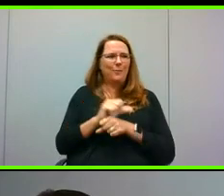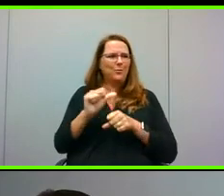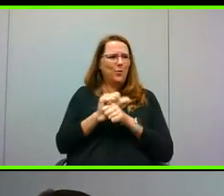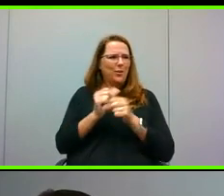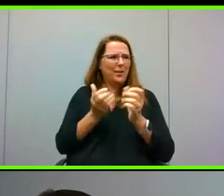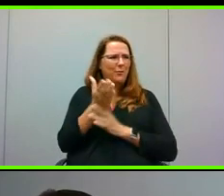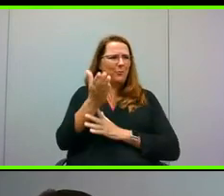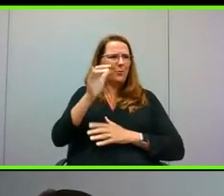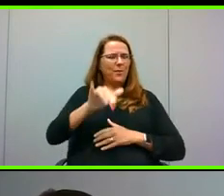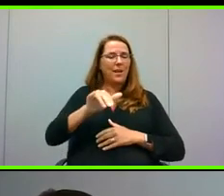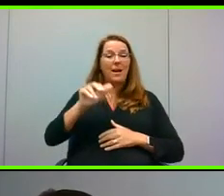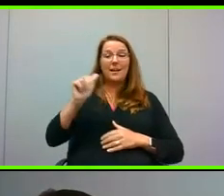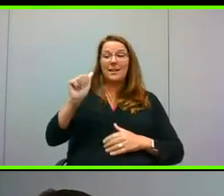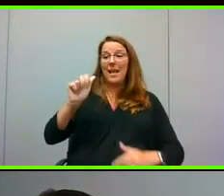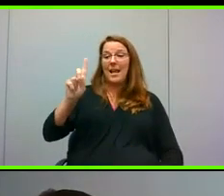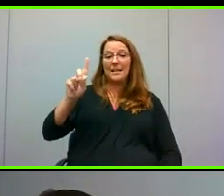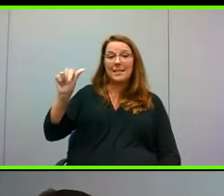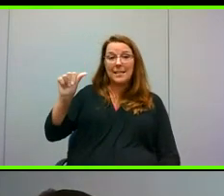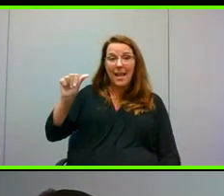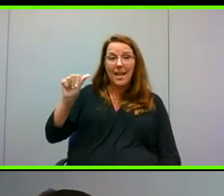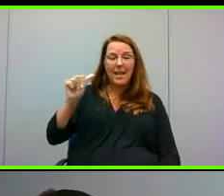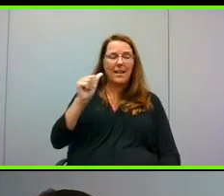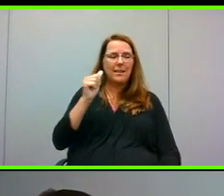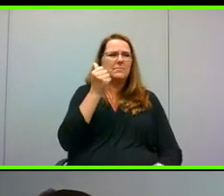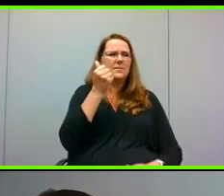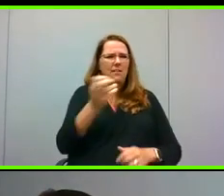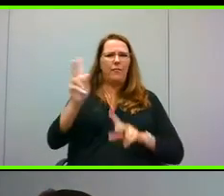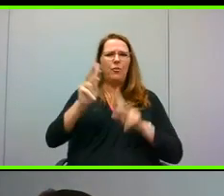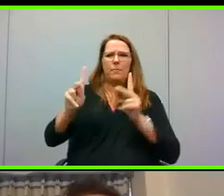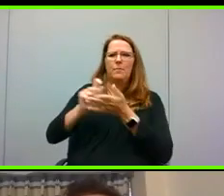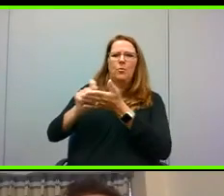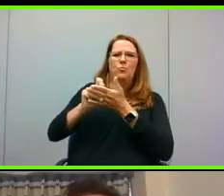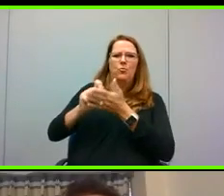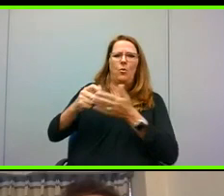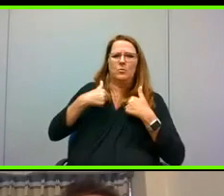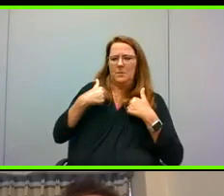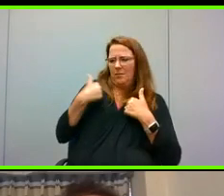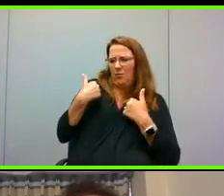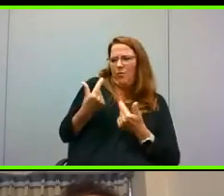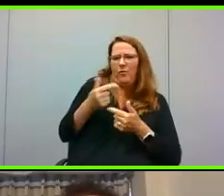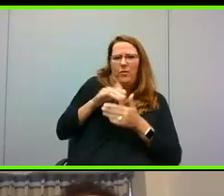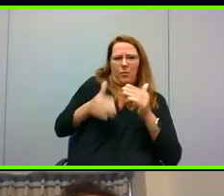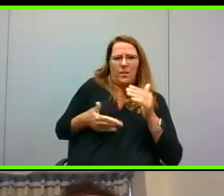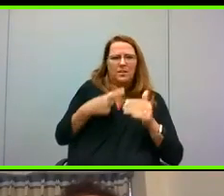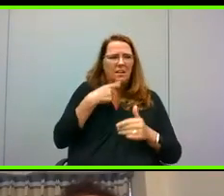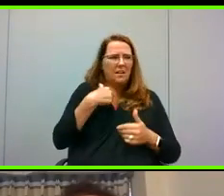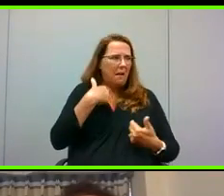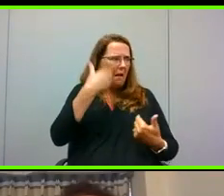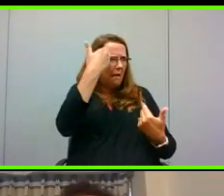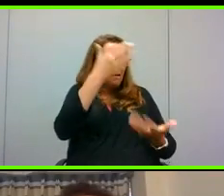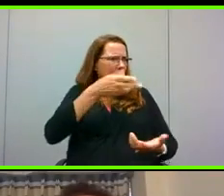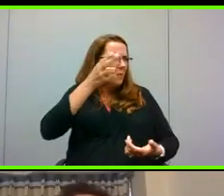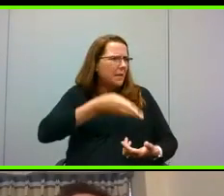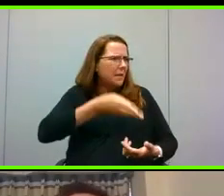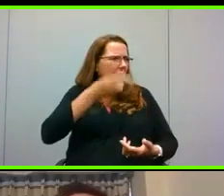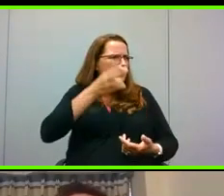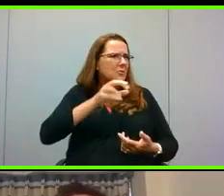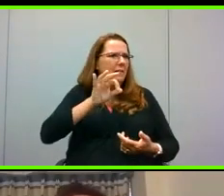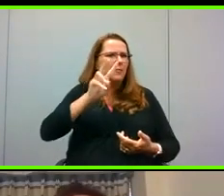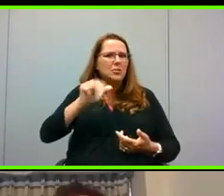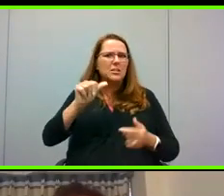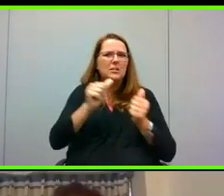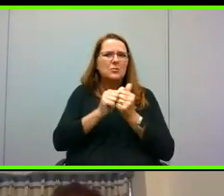the ADA and a number of people wrote to me over the weekend and said, I didn't know the history of the Virginians with